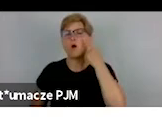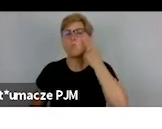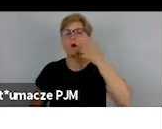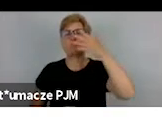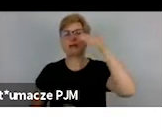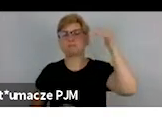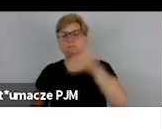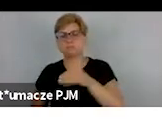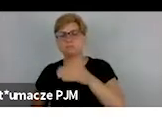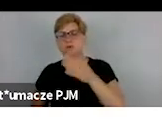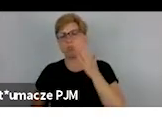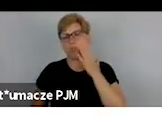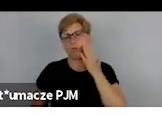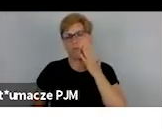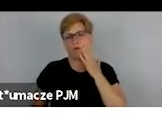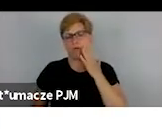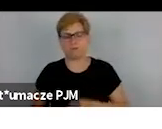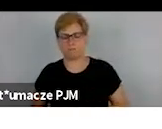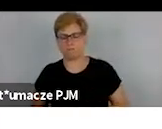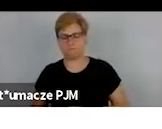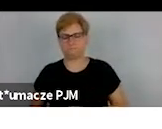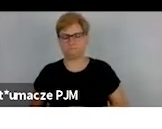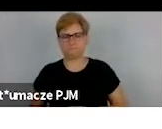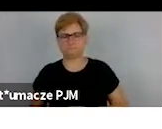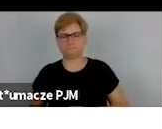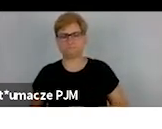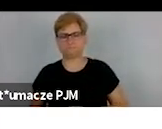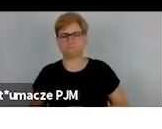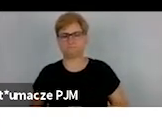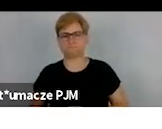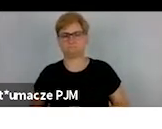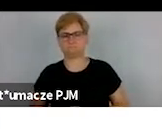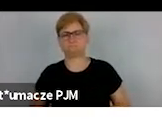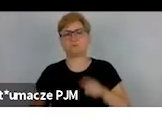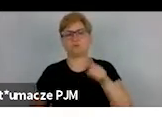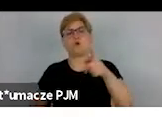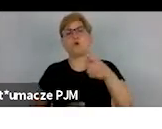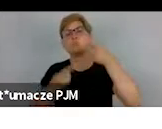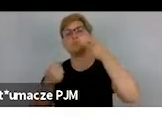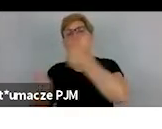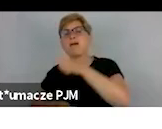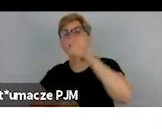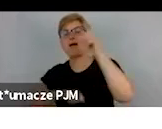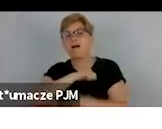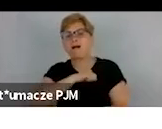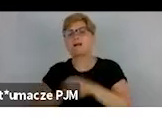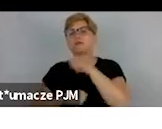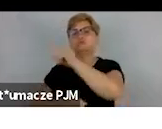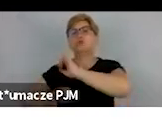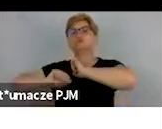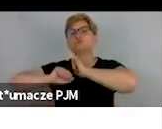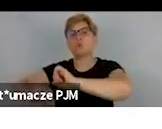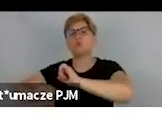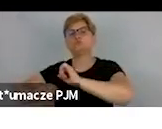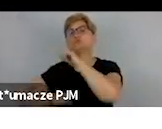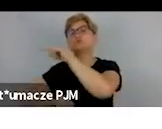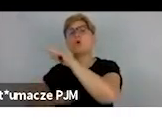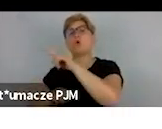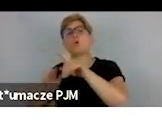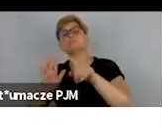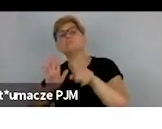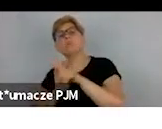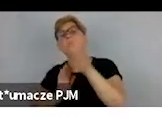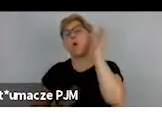the police essentially, into his house, and we took possession of some of his